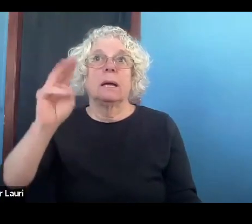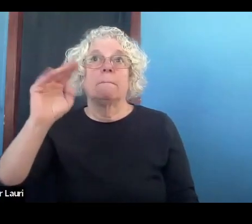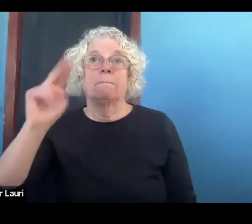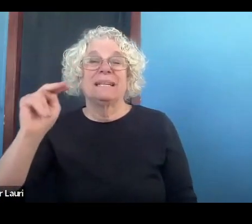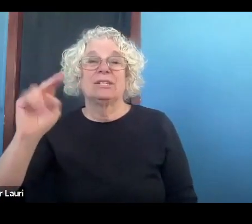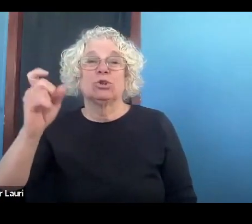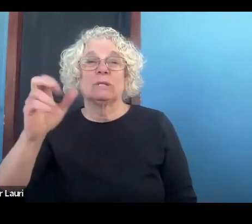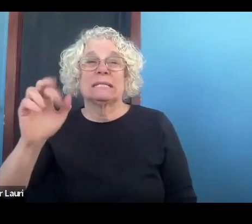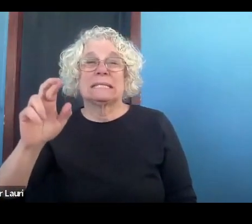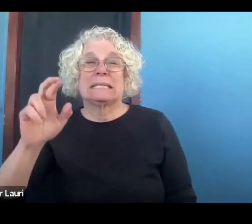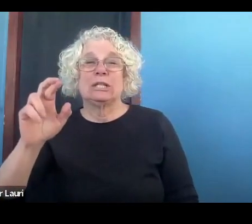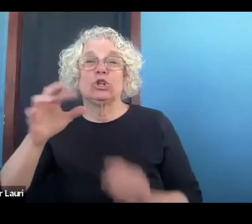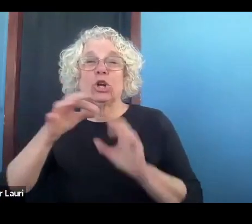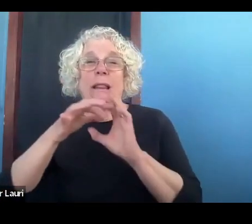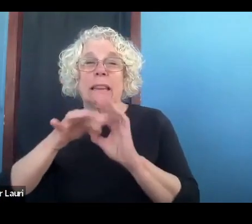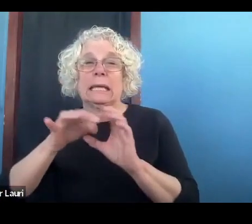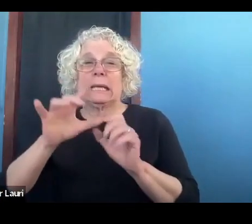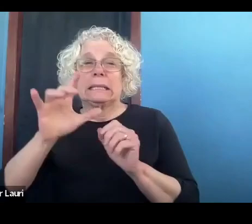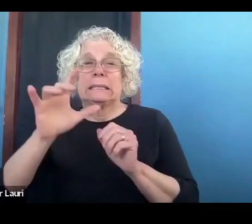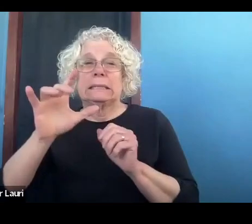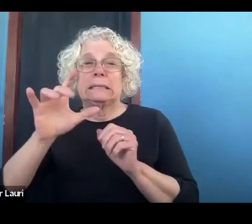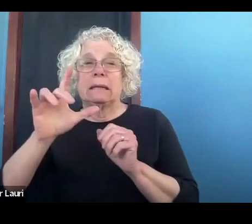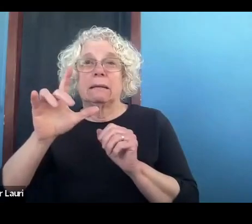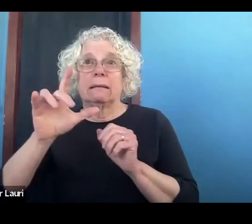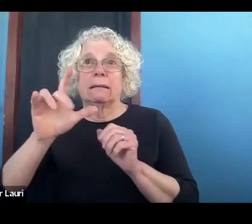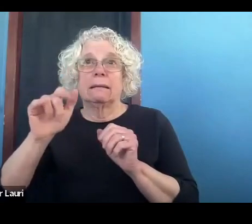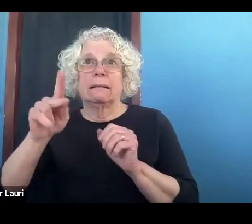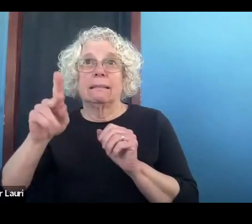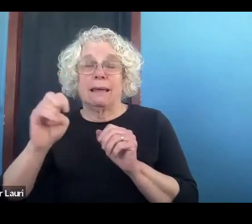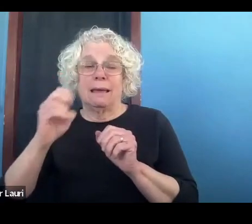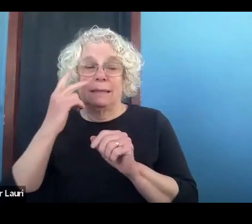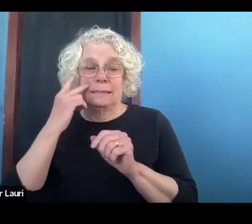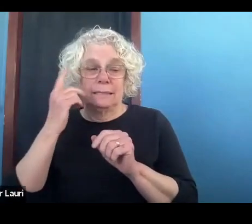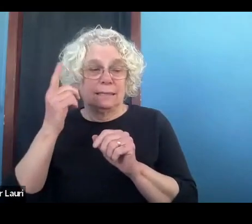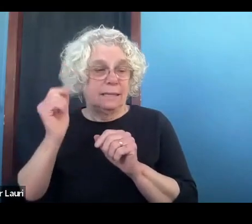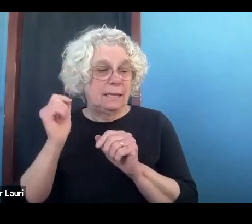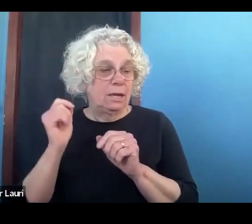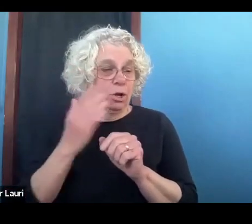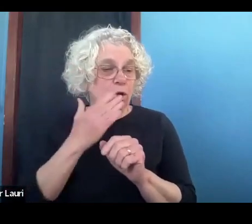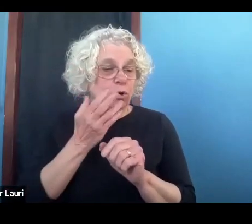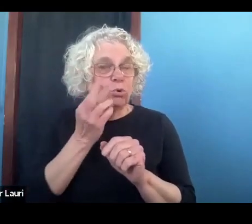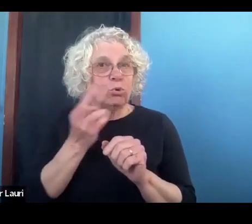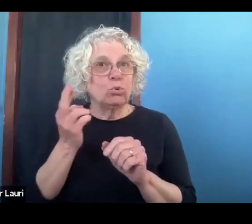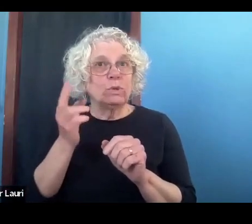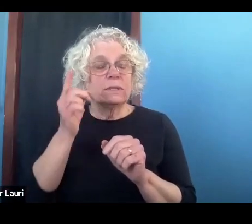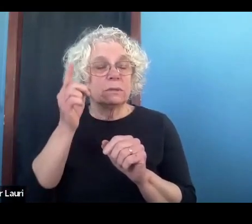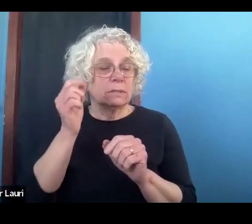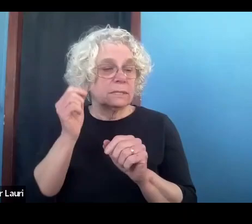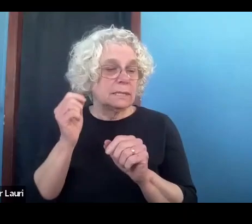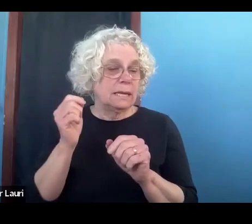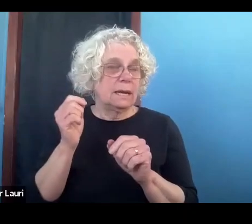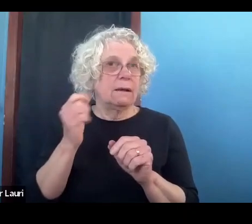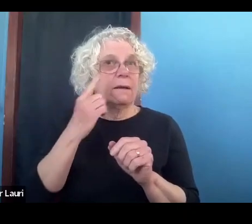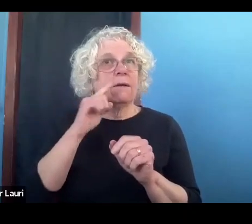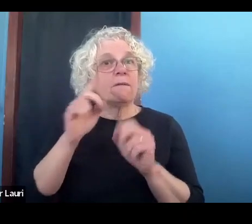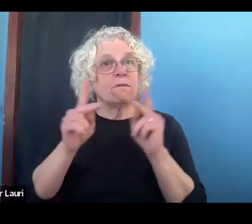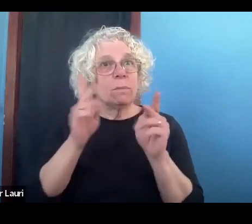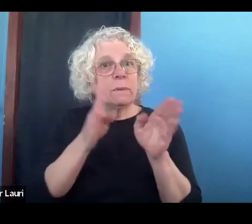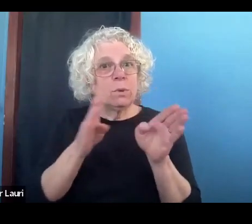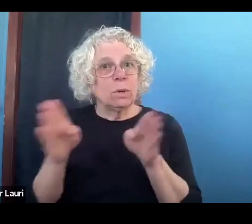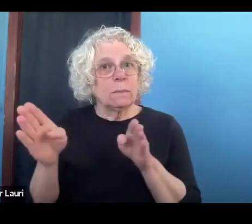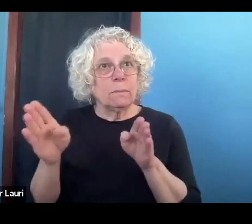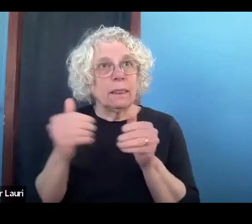Linkage Line, and they provide wonderful resources for individuals to plan